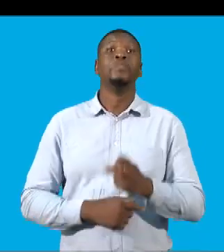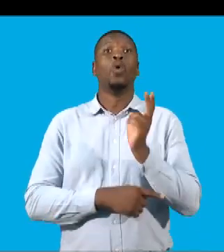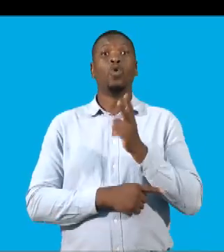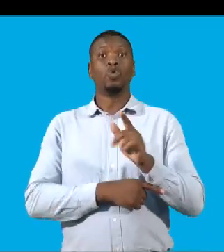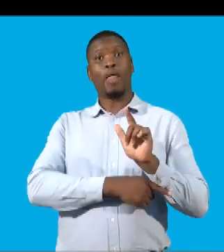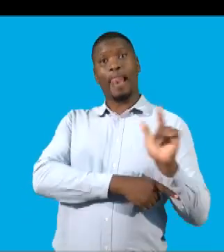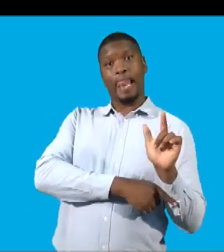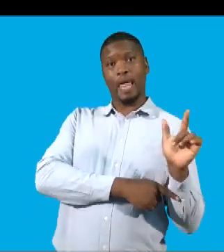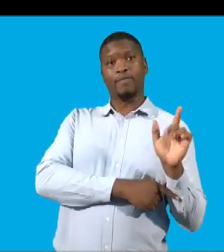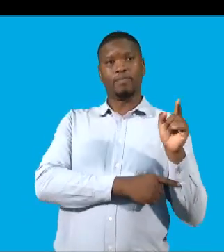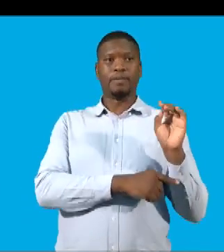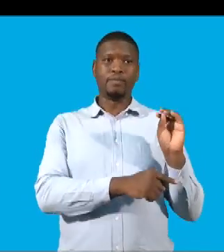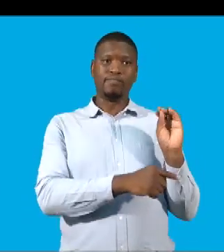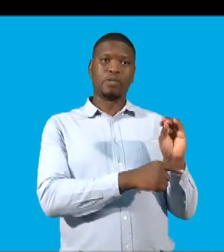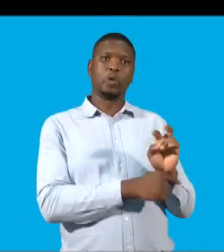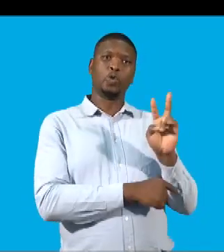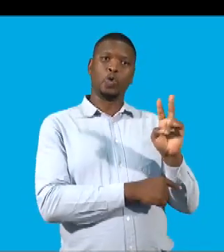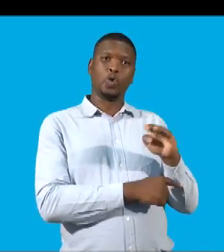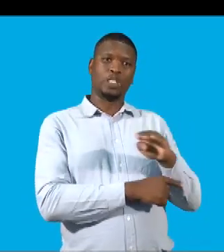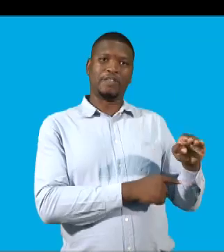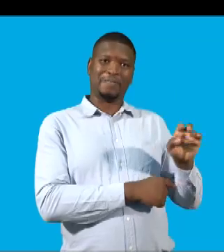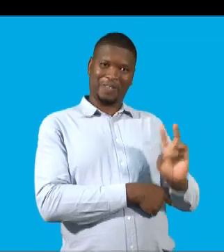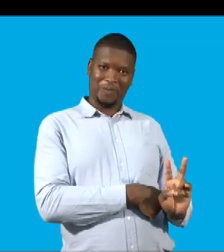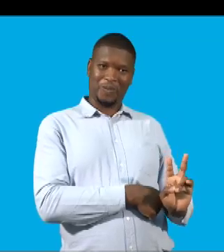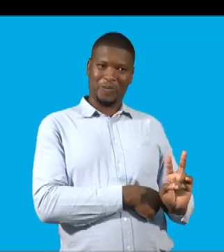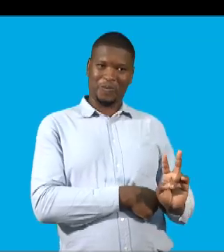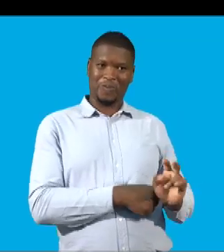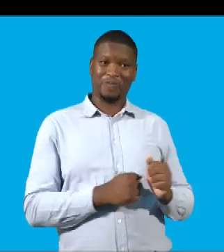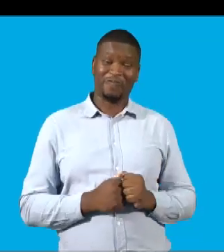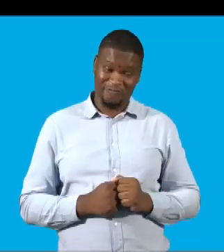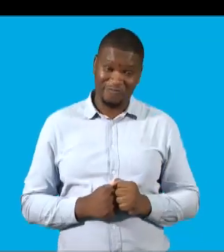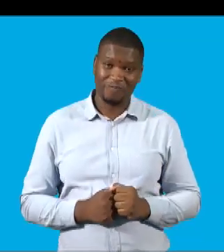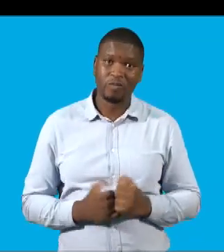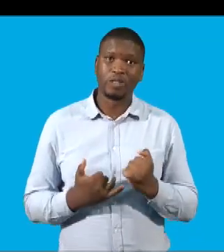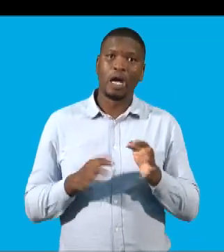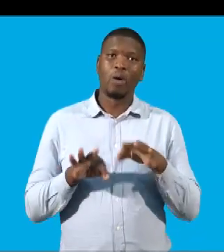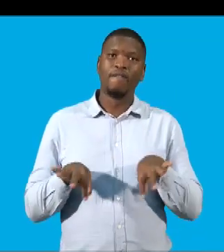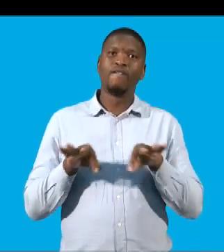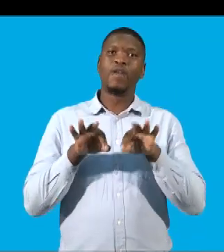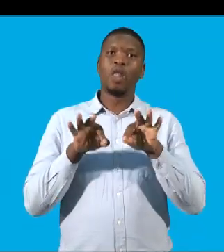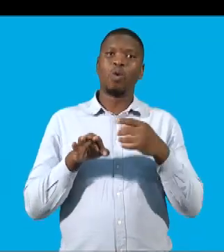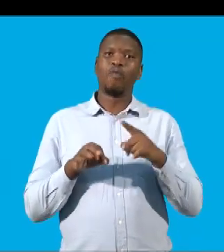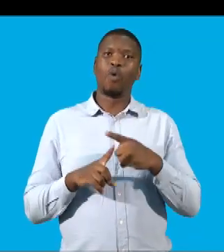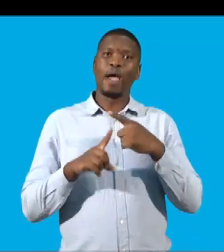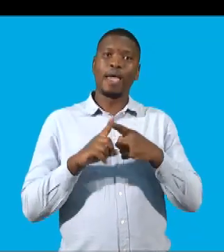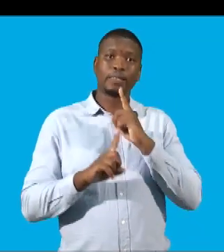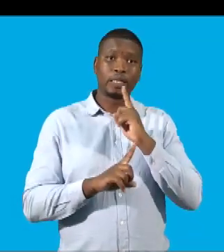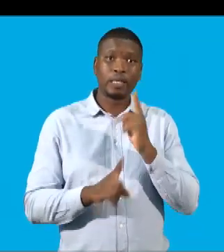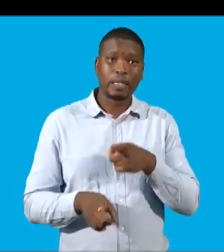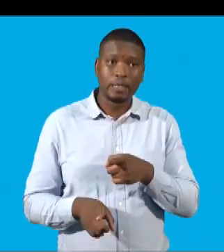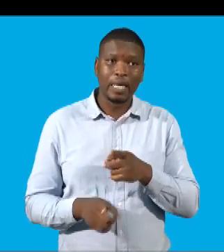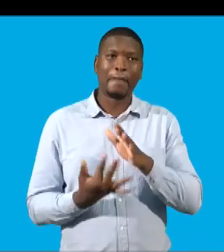left side, we have a 2 divided by 2. That means that the value of x is going to